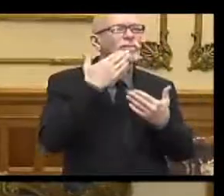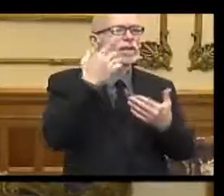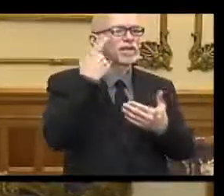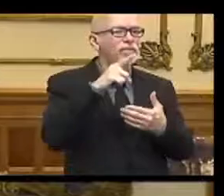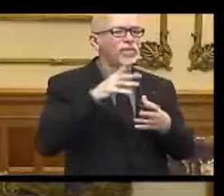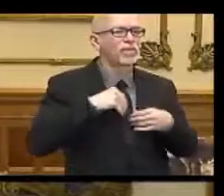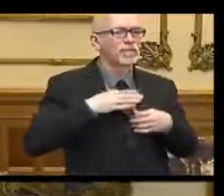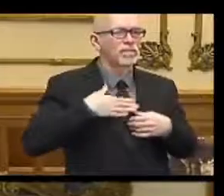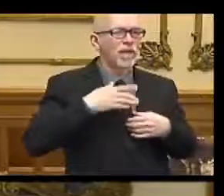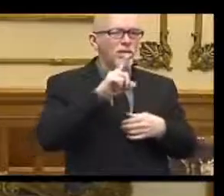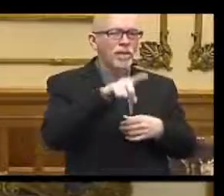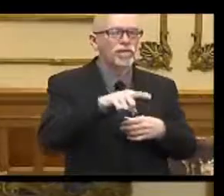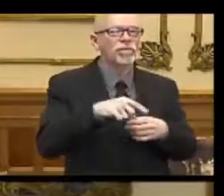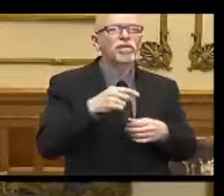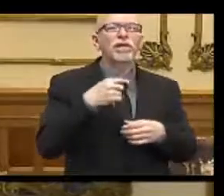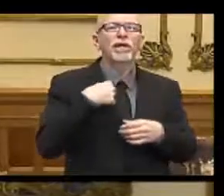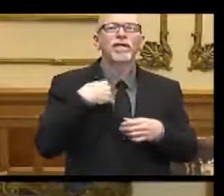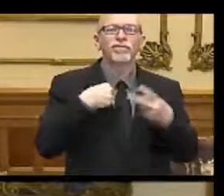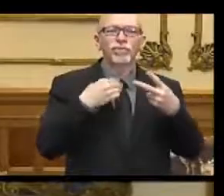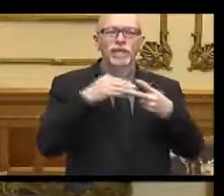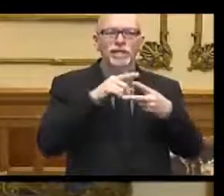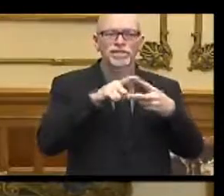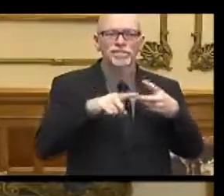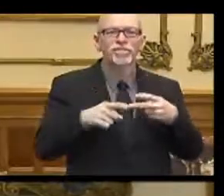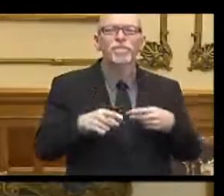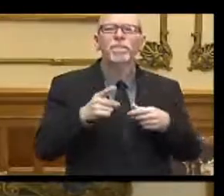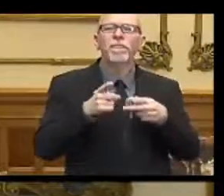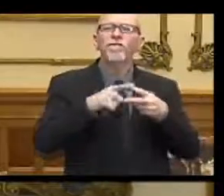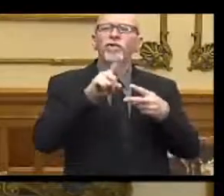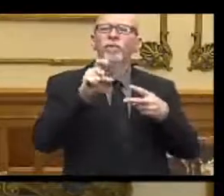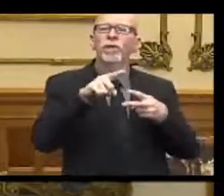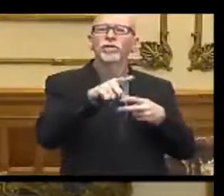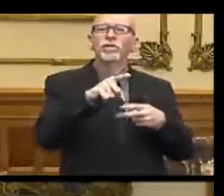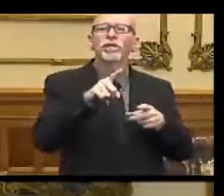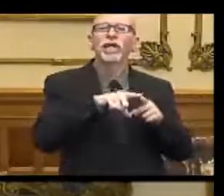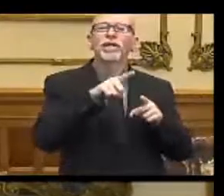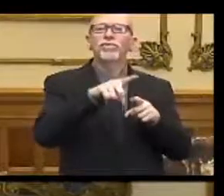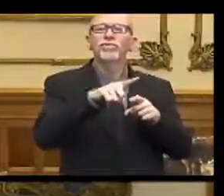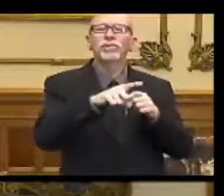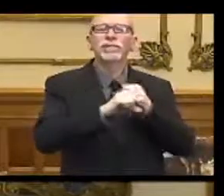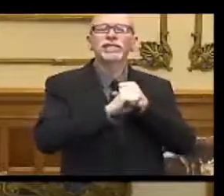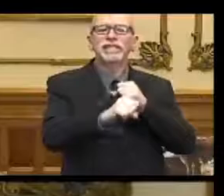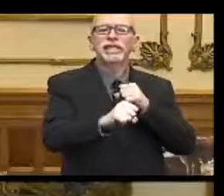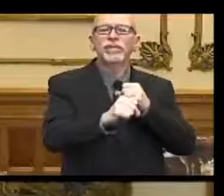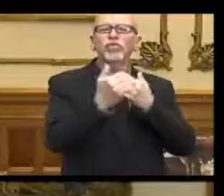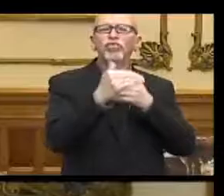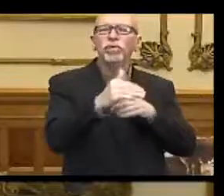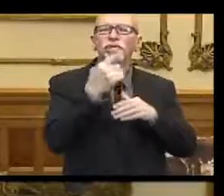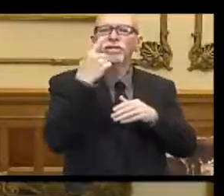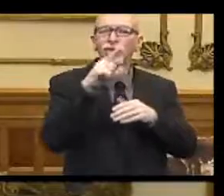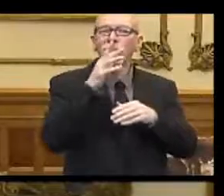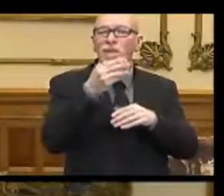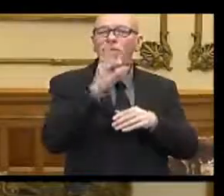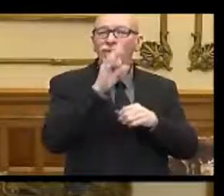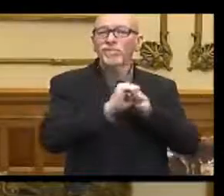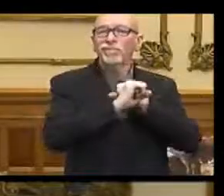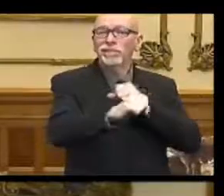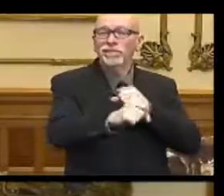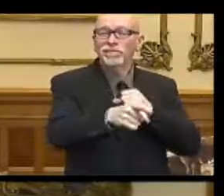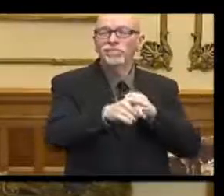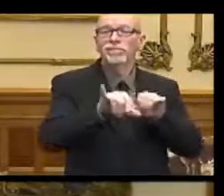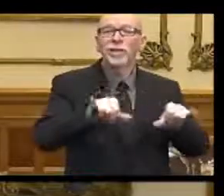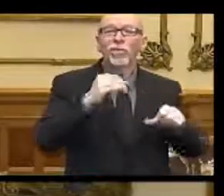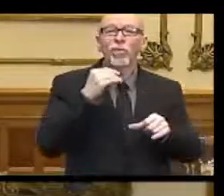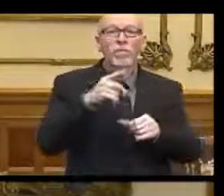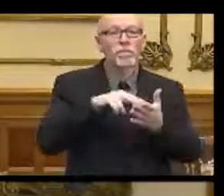for taking my question. I have two again. My first question is, as you extend the restrictions on Monday, is there a chance